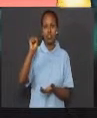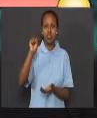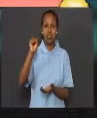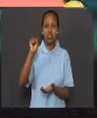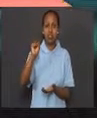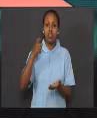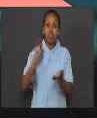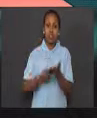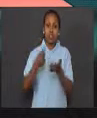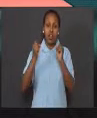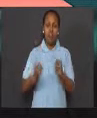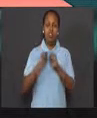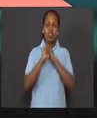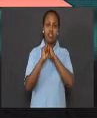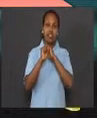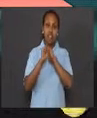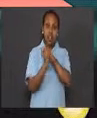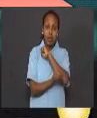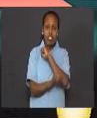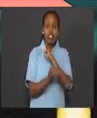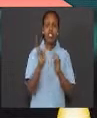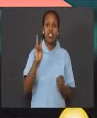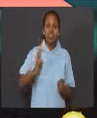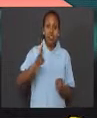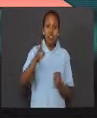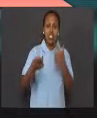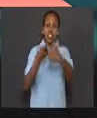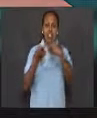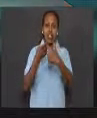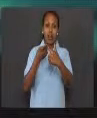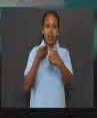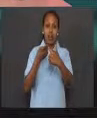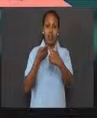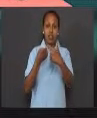we can establish the velocity of the second ball.